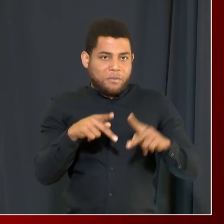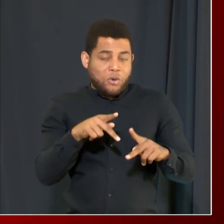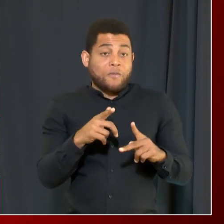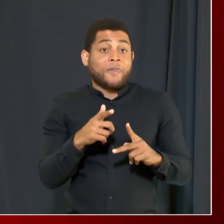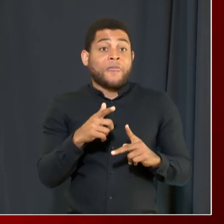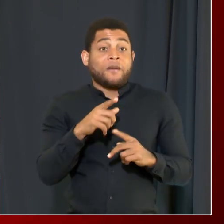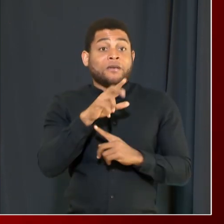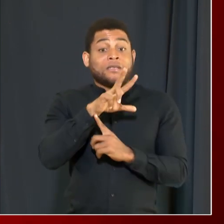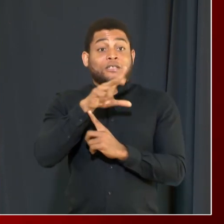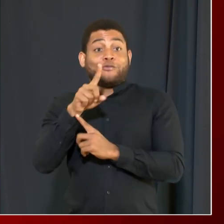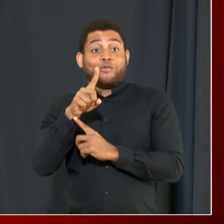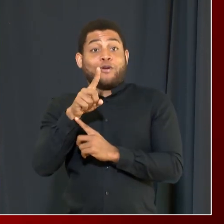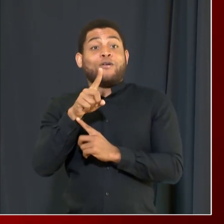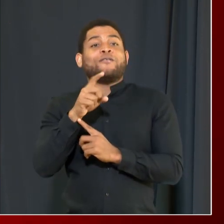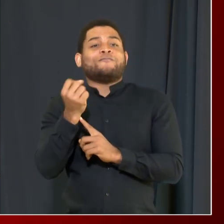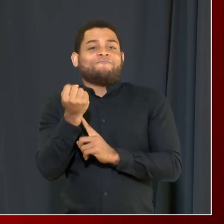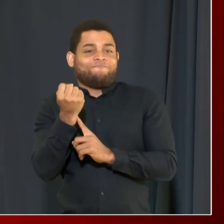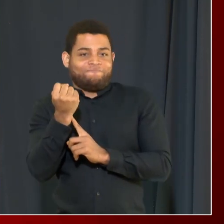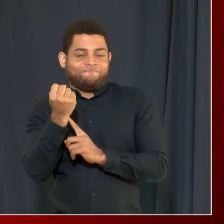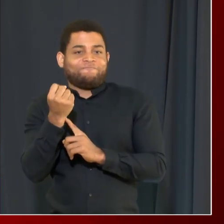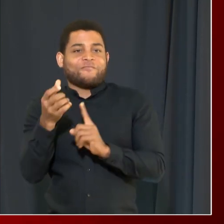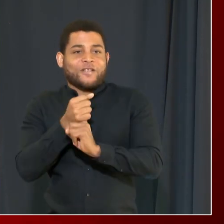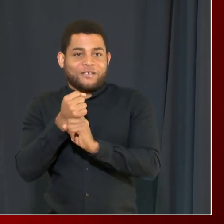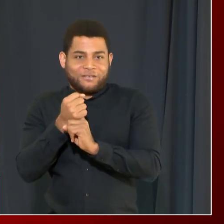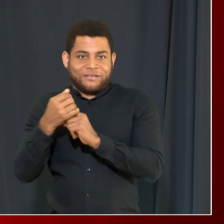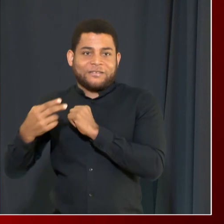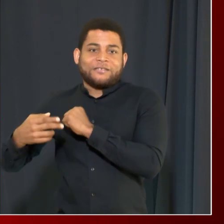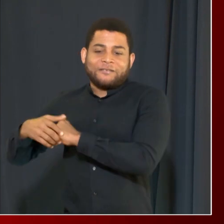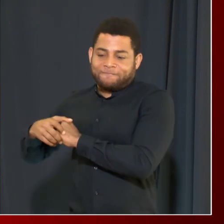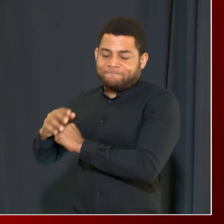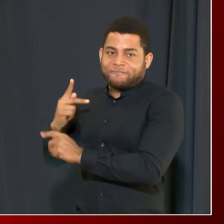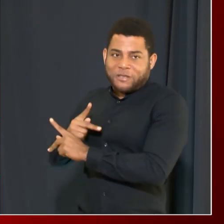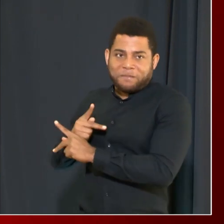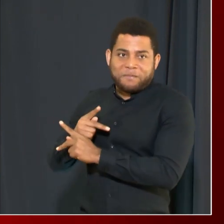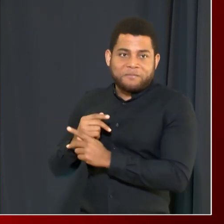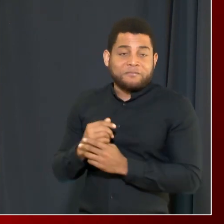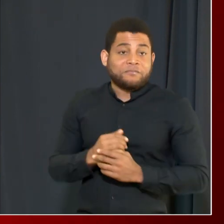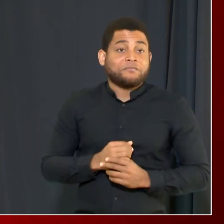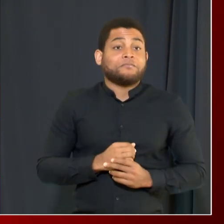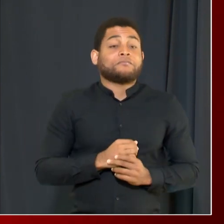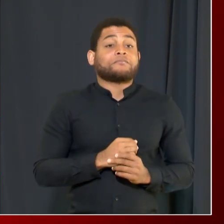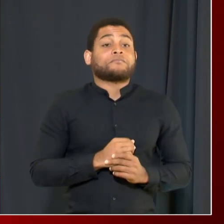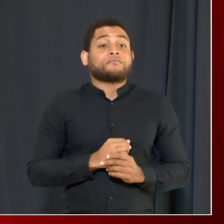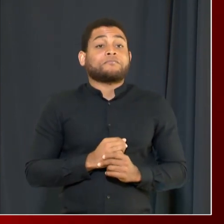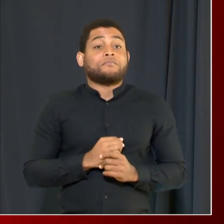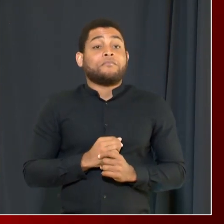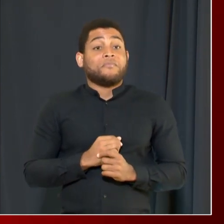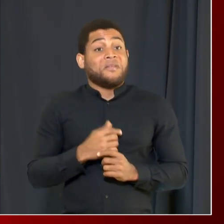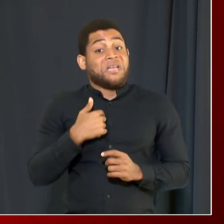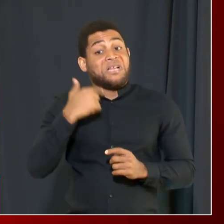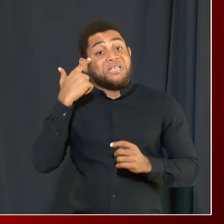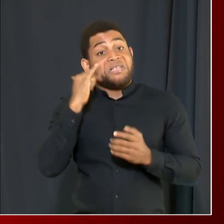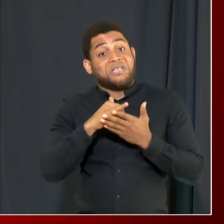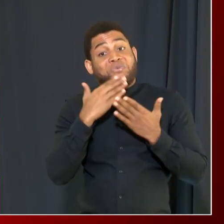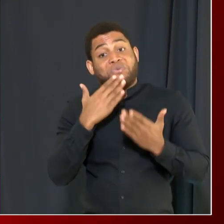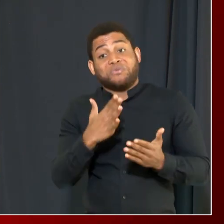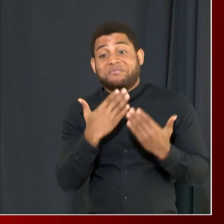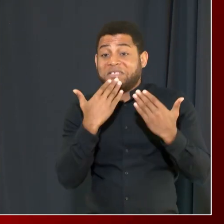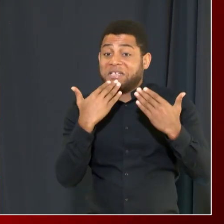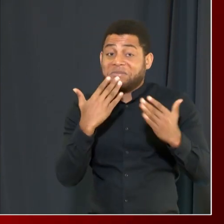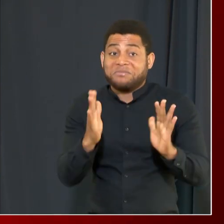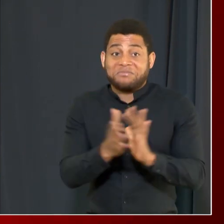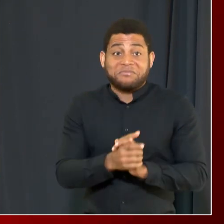held and detained. And I think that's a good effort in the space that we're in right now. One more